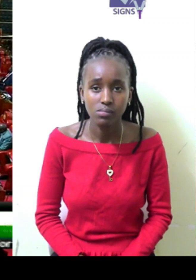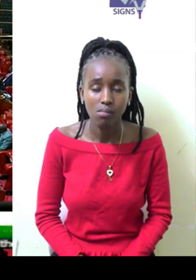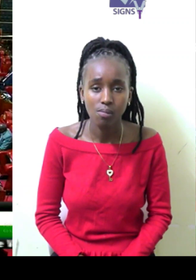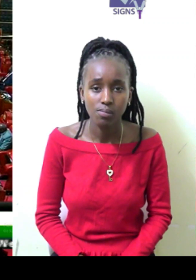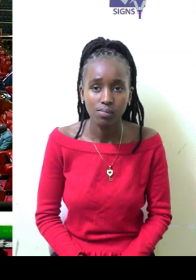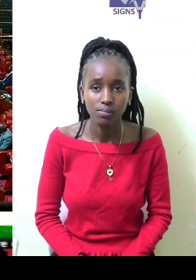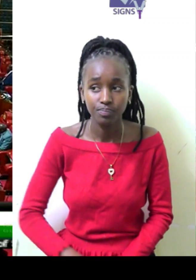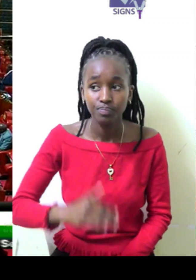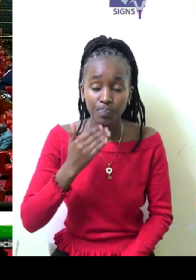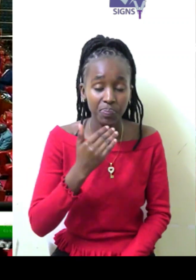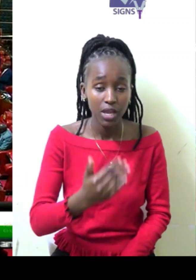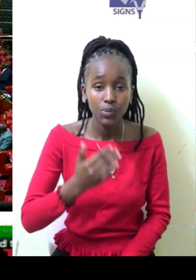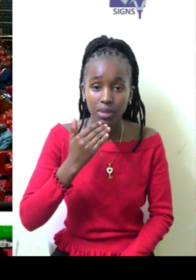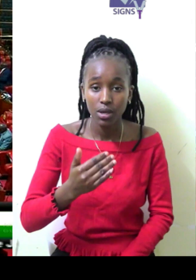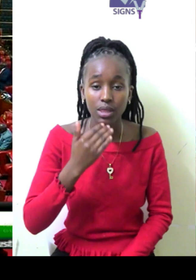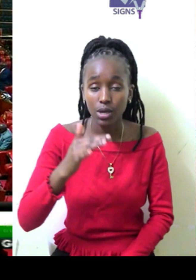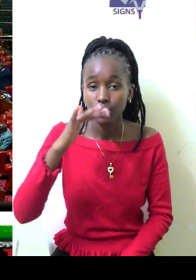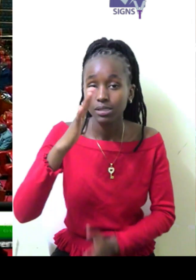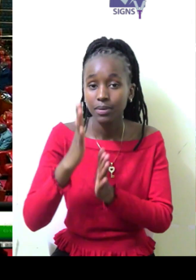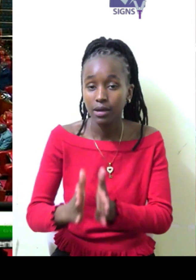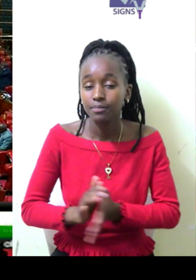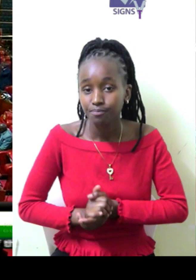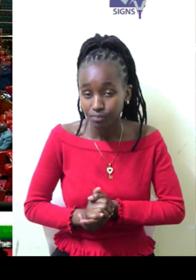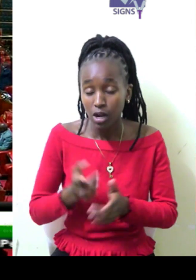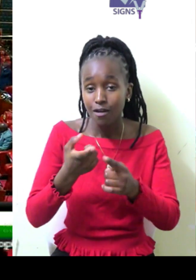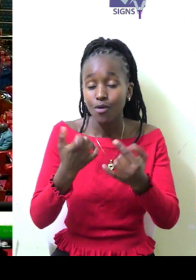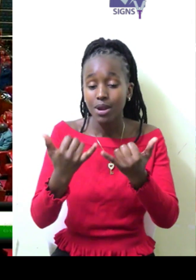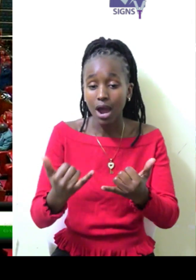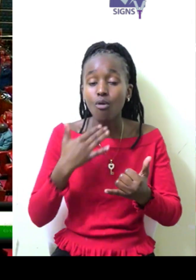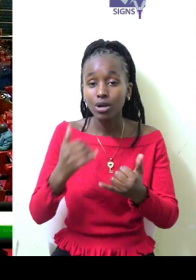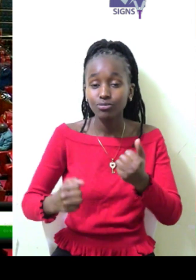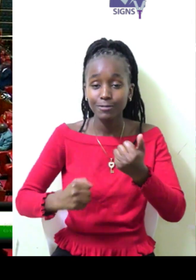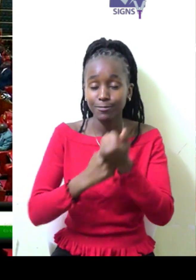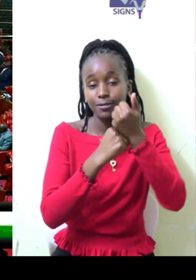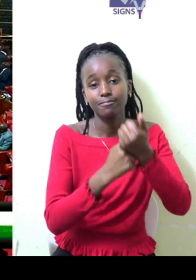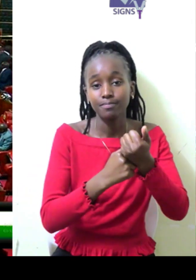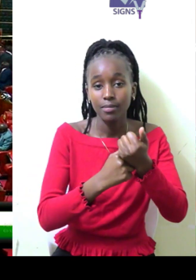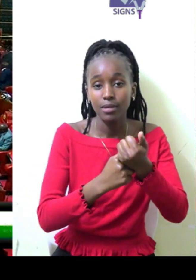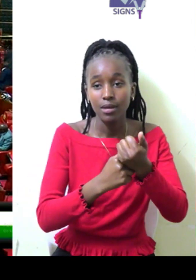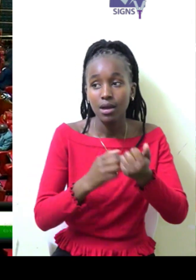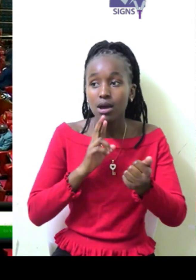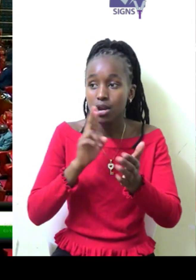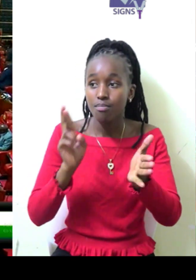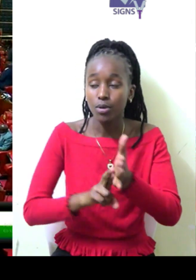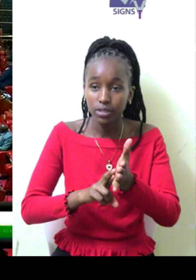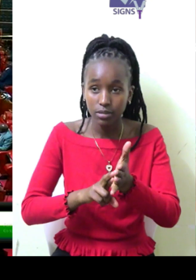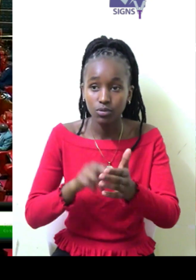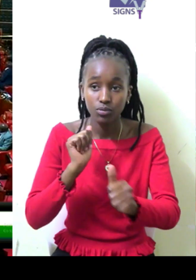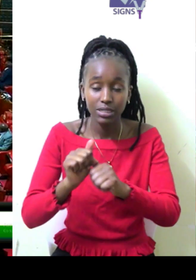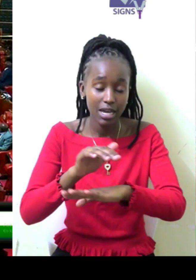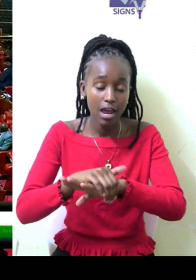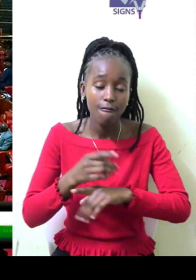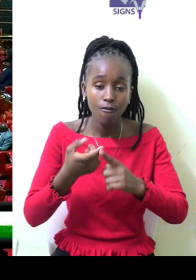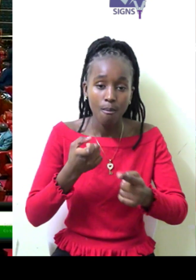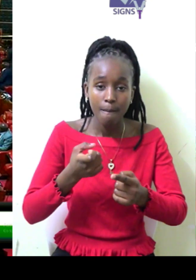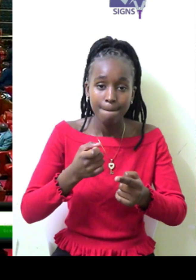Thank you, Honorable Speaker. Honorable Speaker, from the onset, I want to support the report by the Finance Committee in